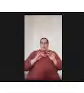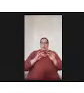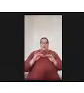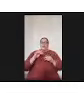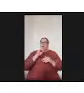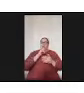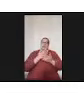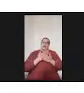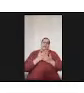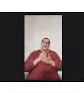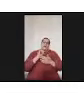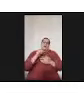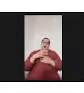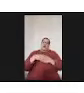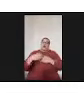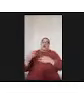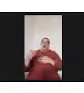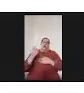your escape routes,